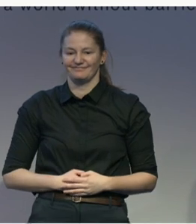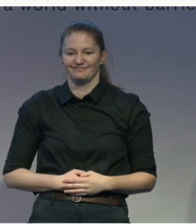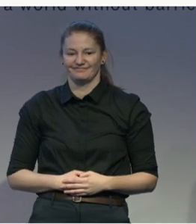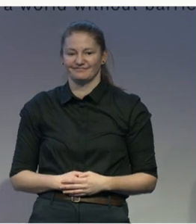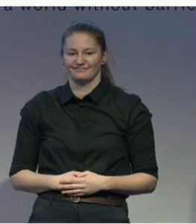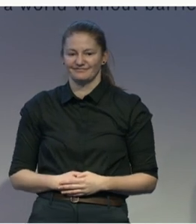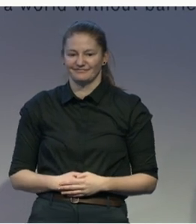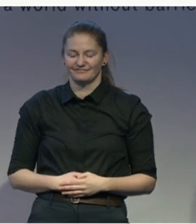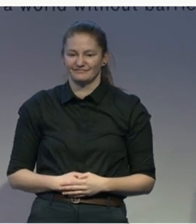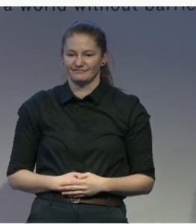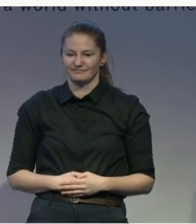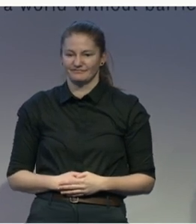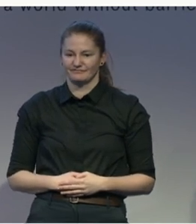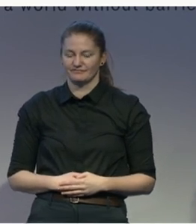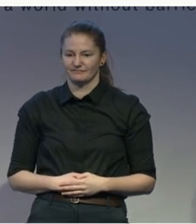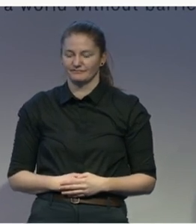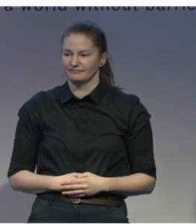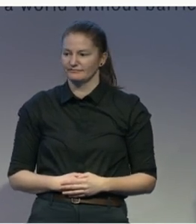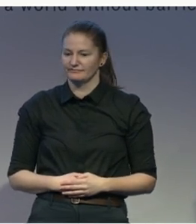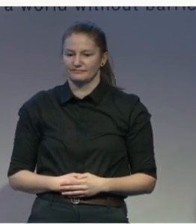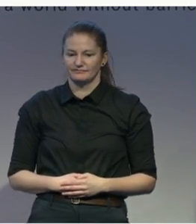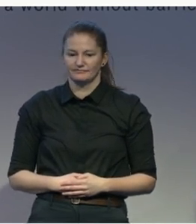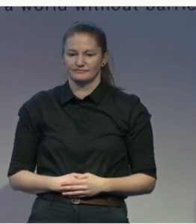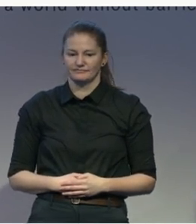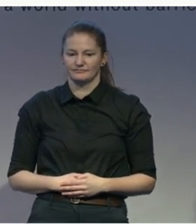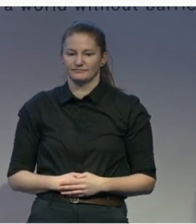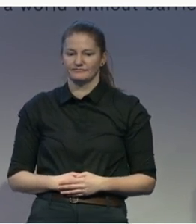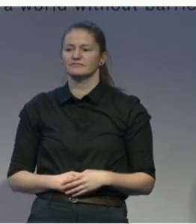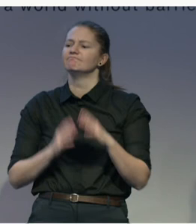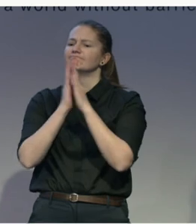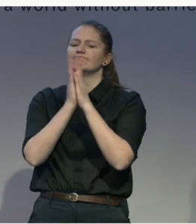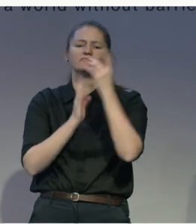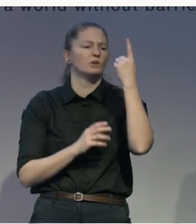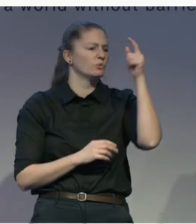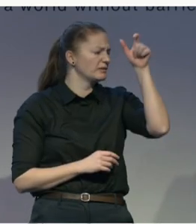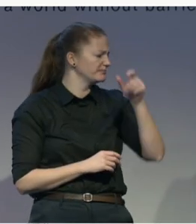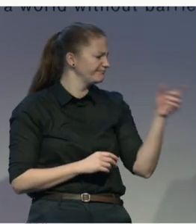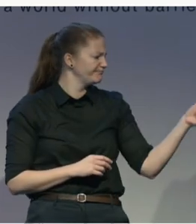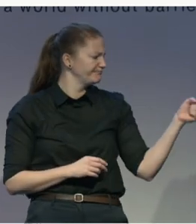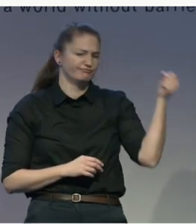Yes, and can someone deliver a... Yeah, do you have a microphone?